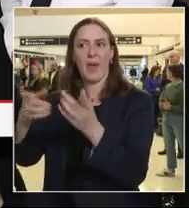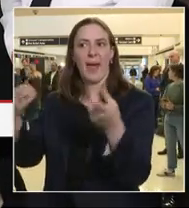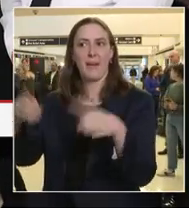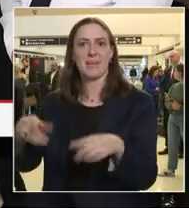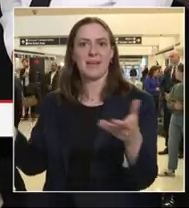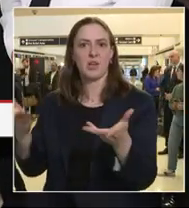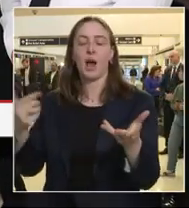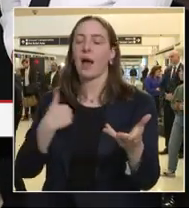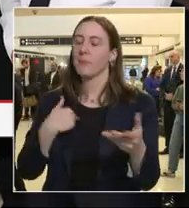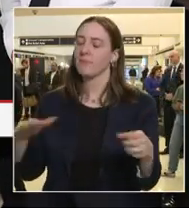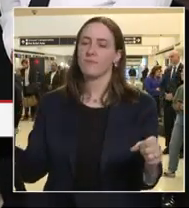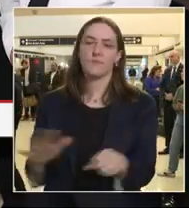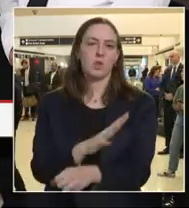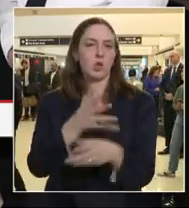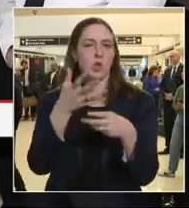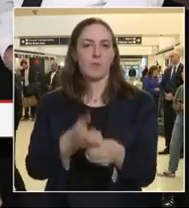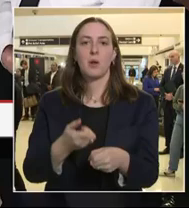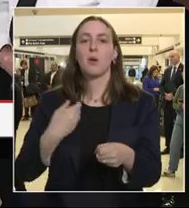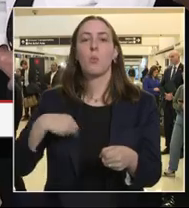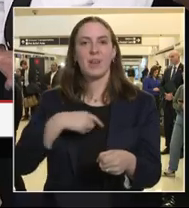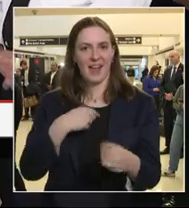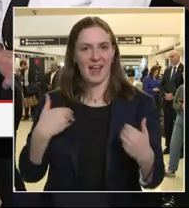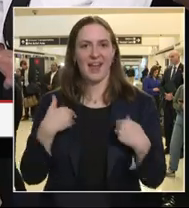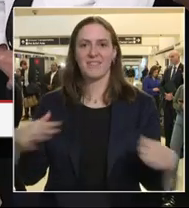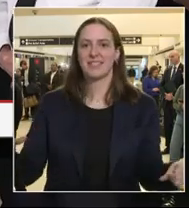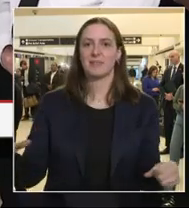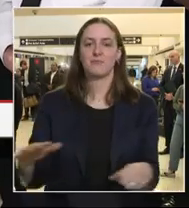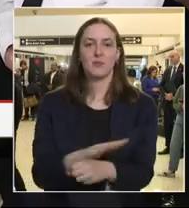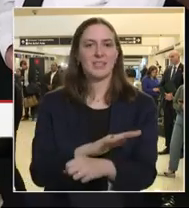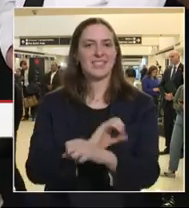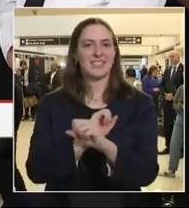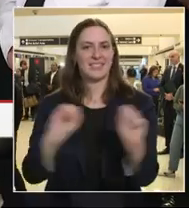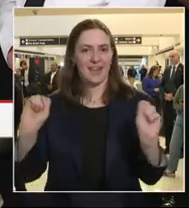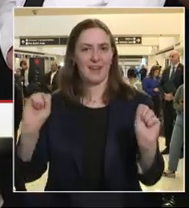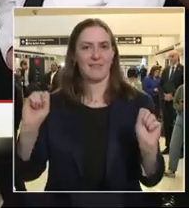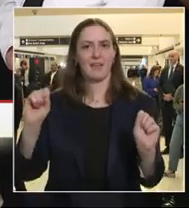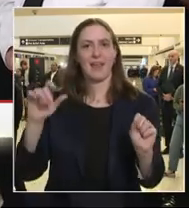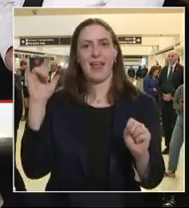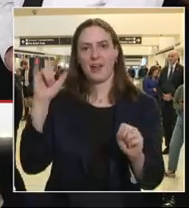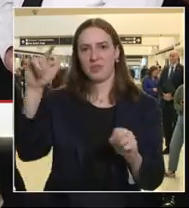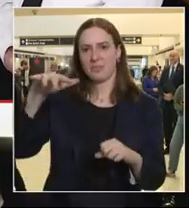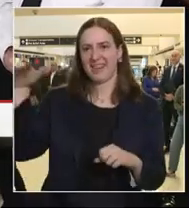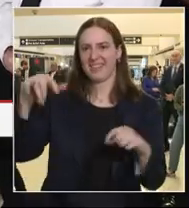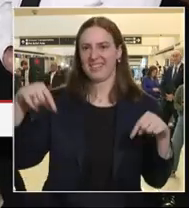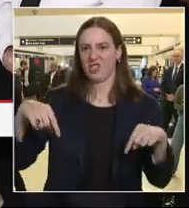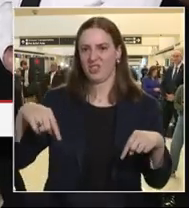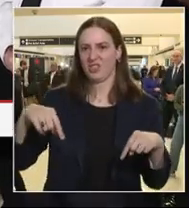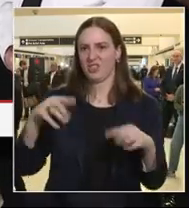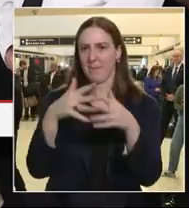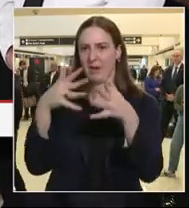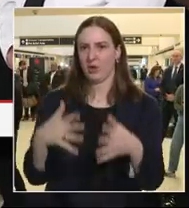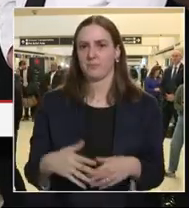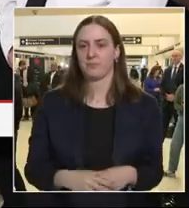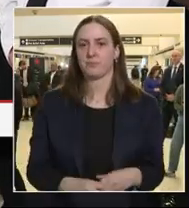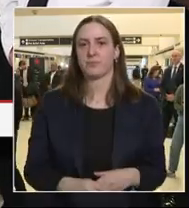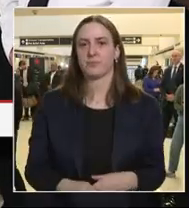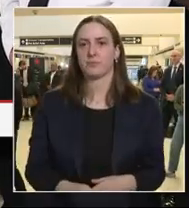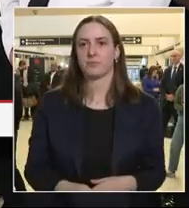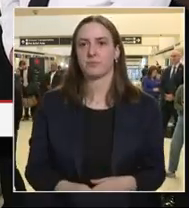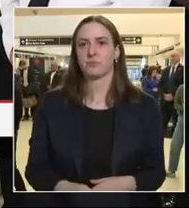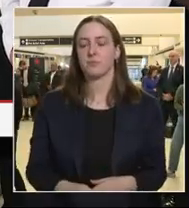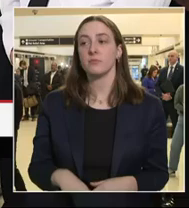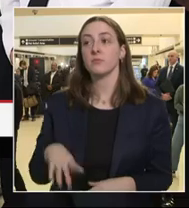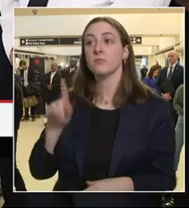complete confidence, we have the safest airspace in the world. When it comes to informing these families